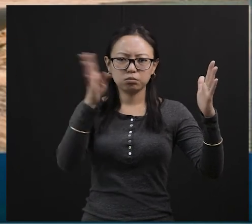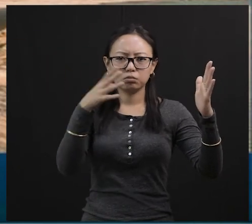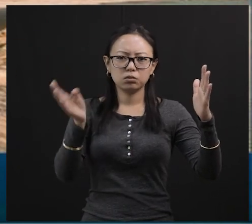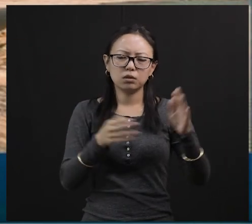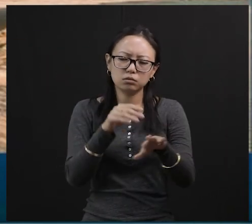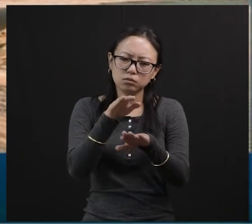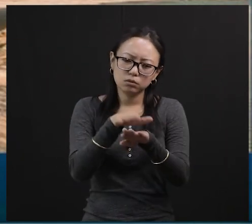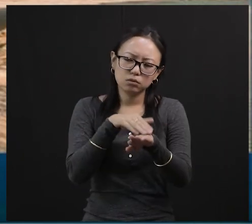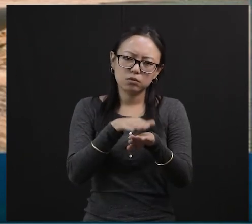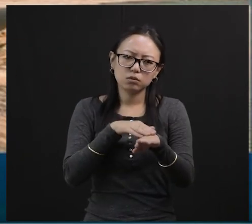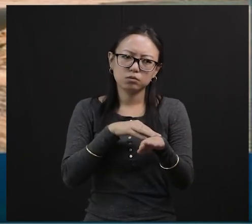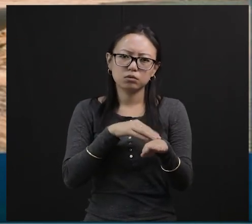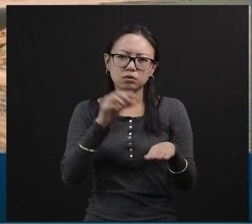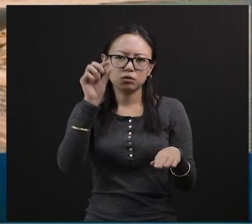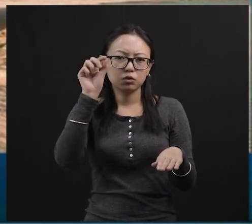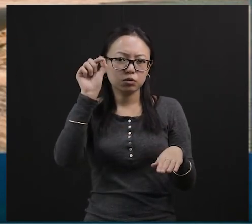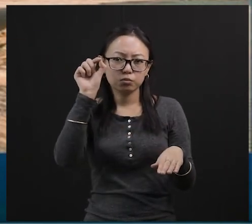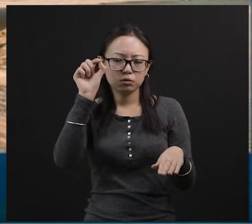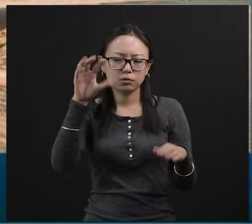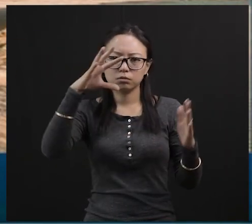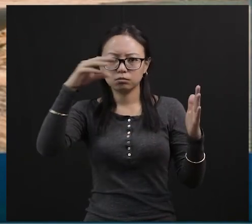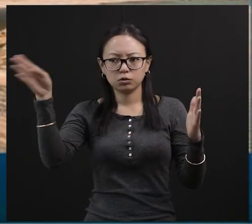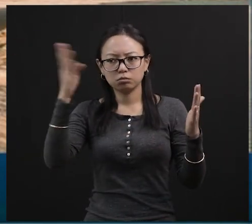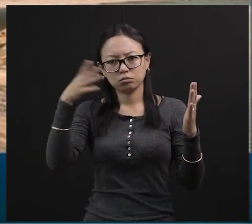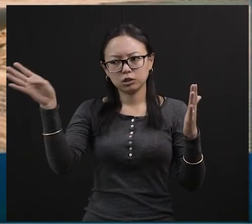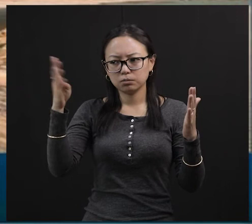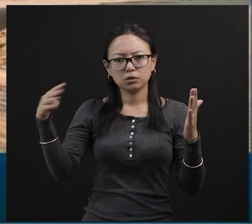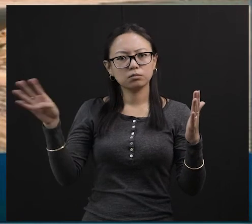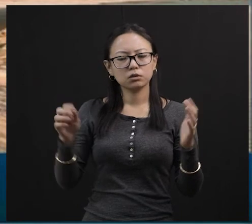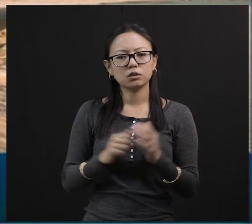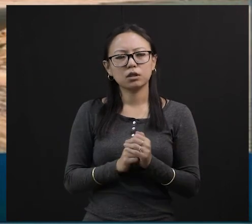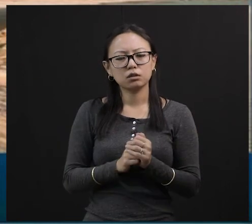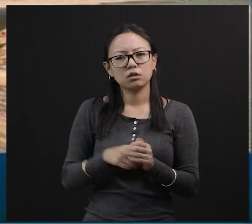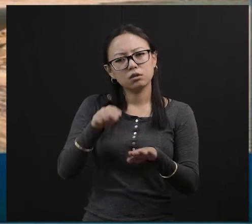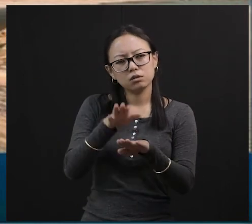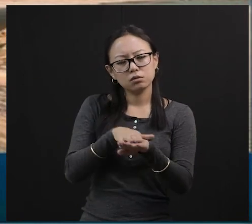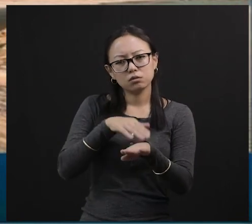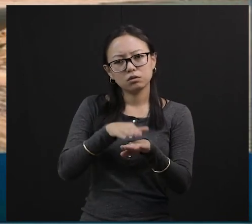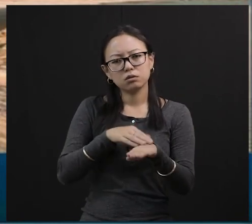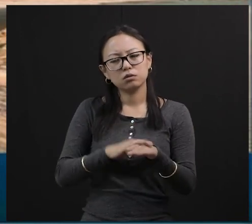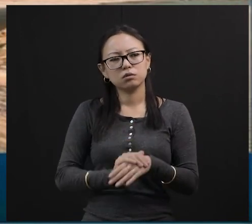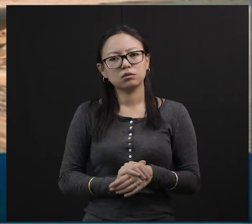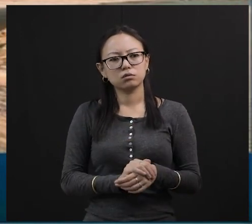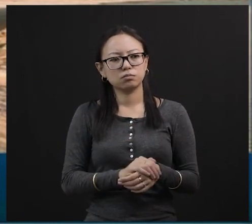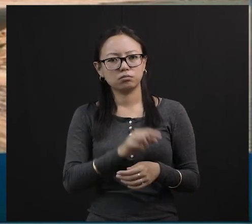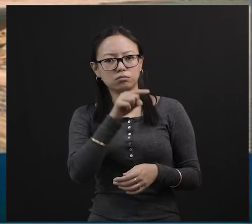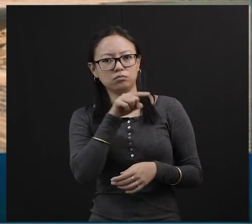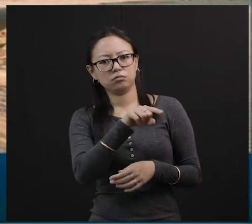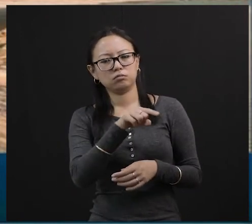after hundreds and thousands of years, the wind, all this will get blown away, and it will get shaped like